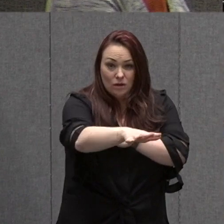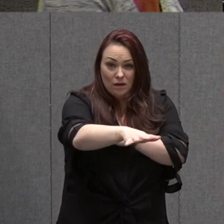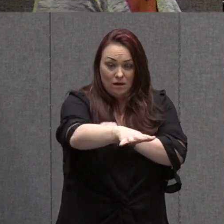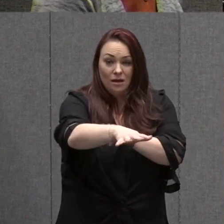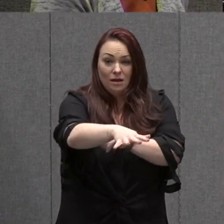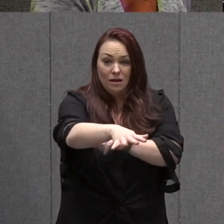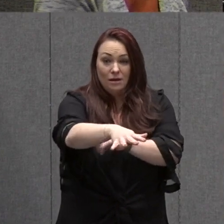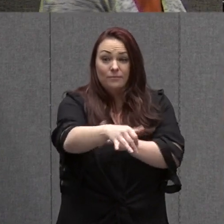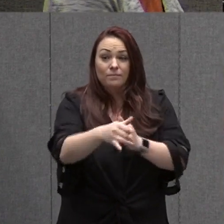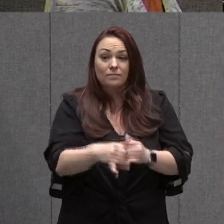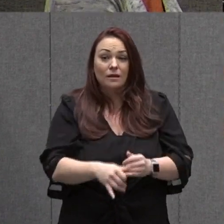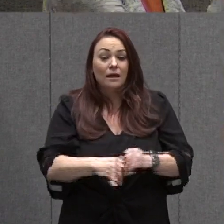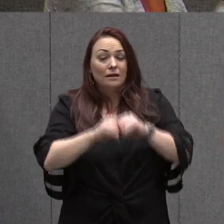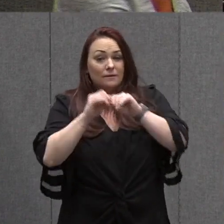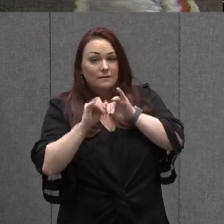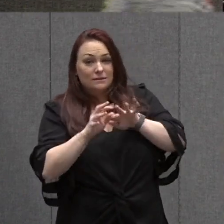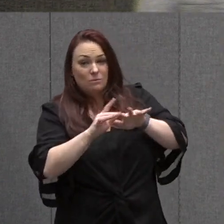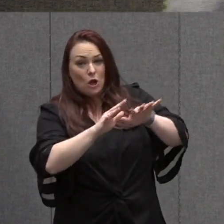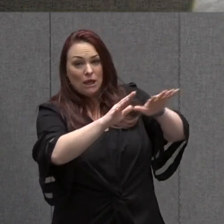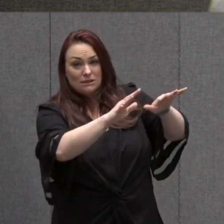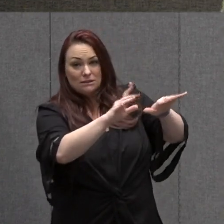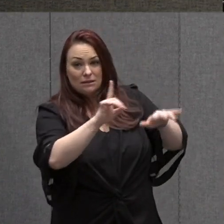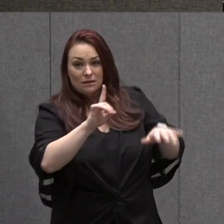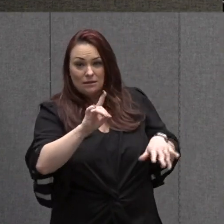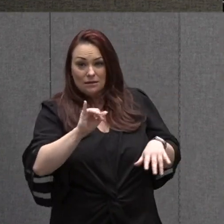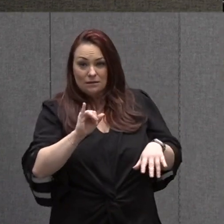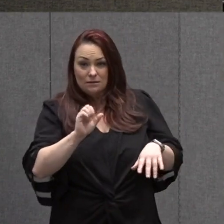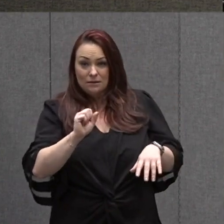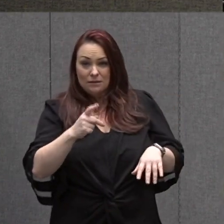disperse their seeds. Oh, that's my next swoop.